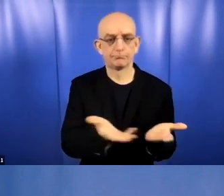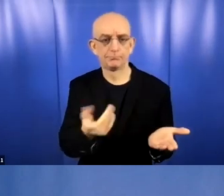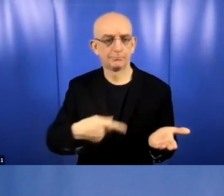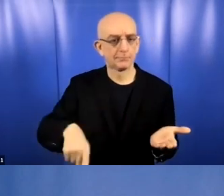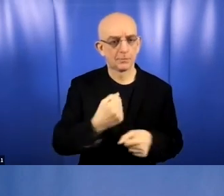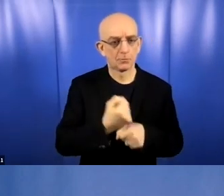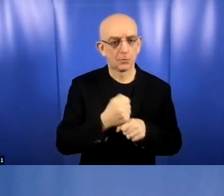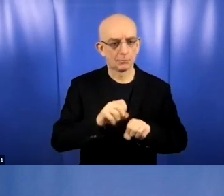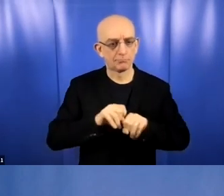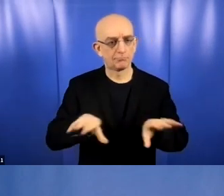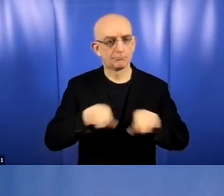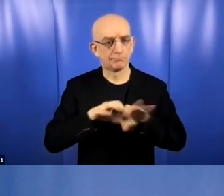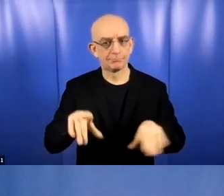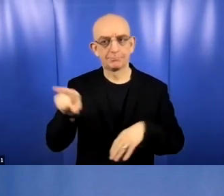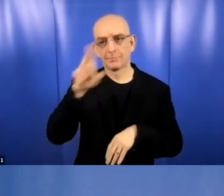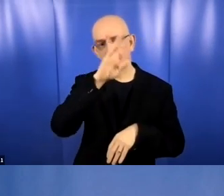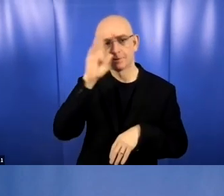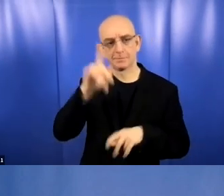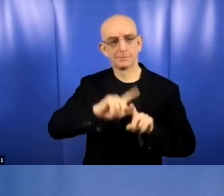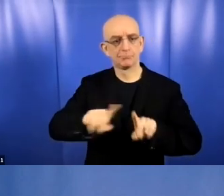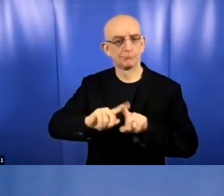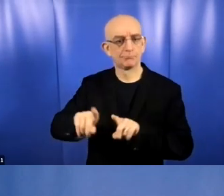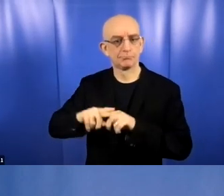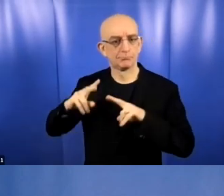Now, Jeff, back to you for some technical details.